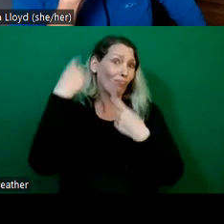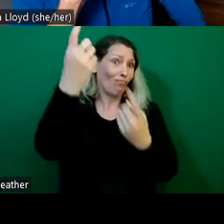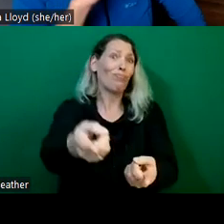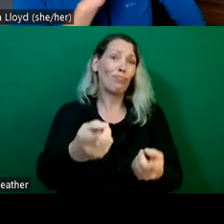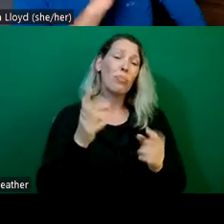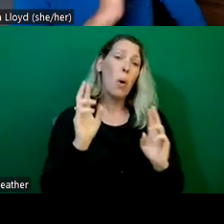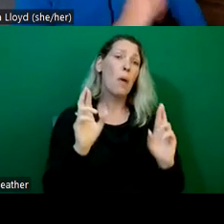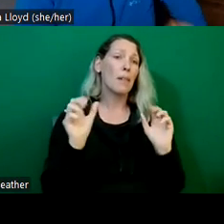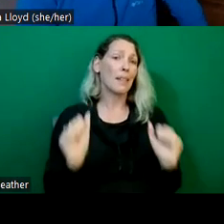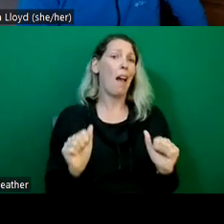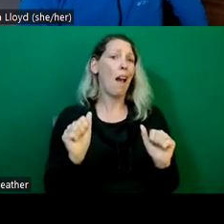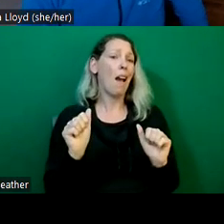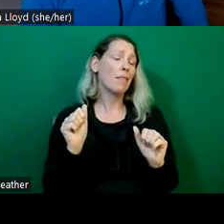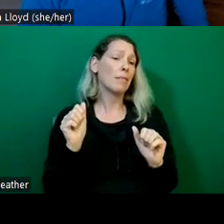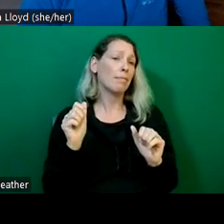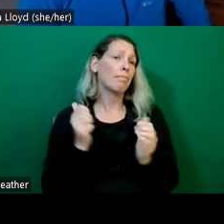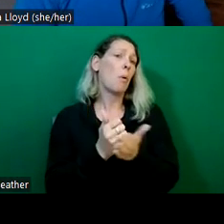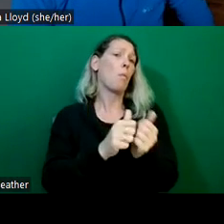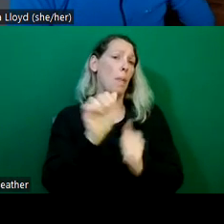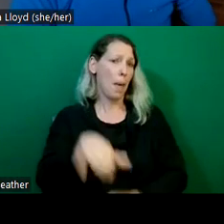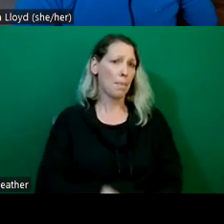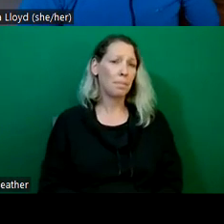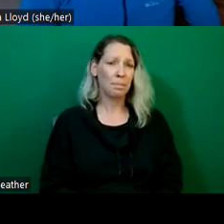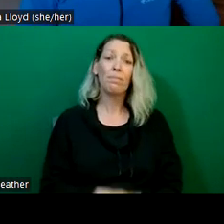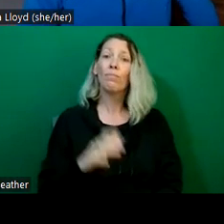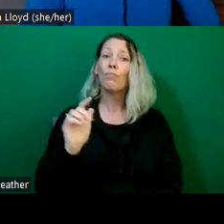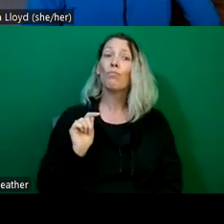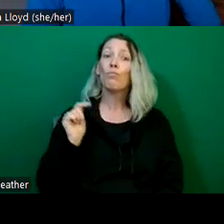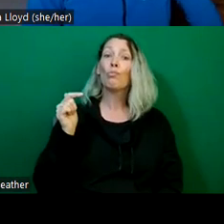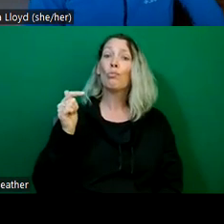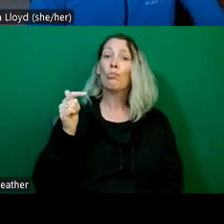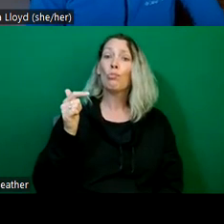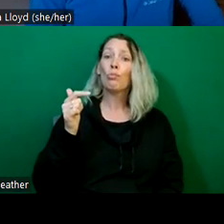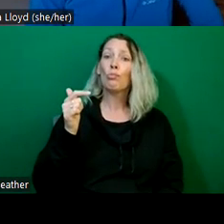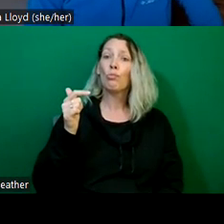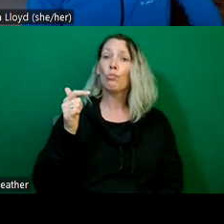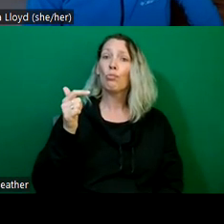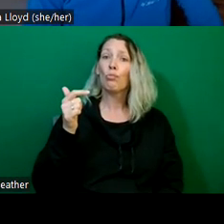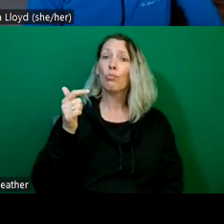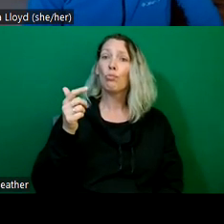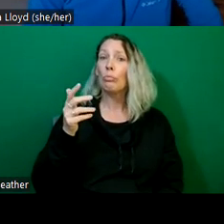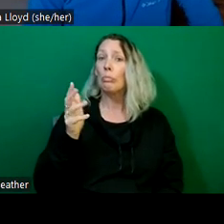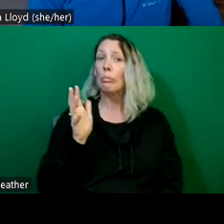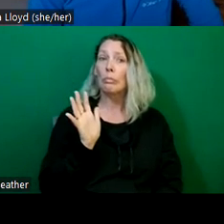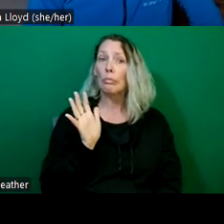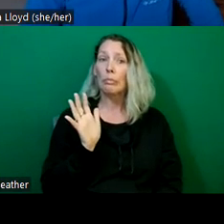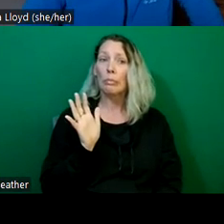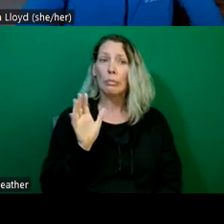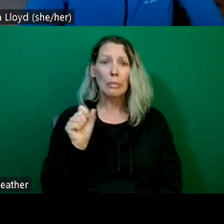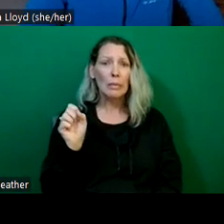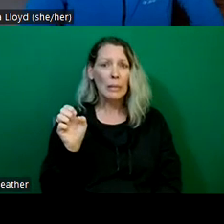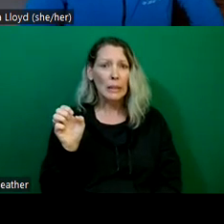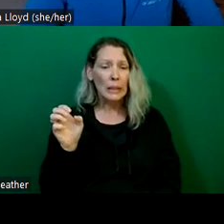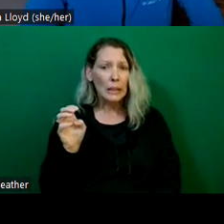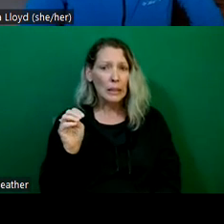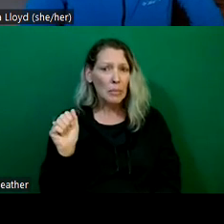hopefully we can contribute to that. Thank you. I'll pass it off to, I think CMOP hasn't gone, right?